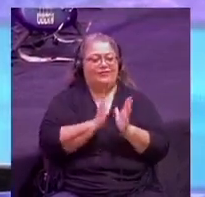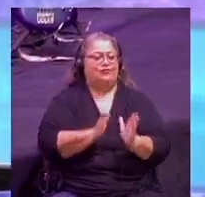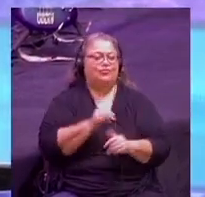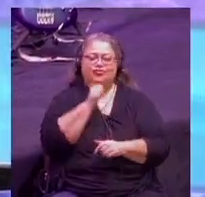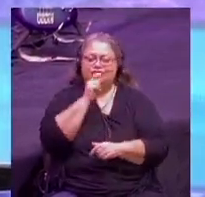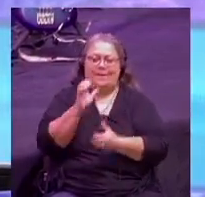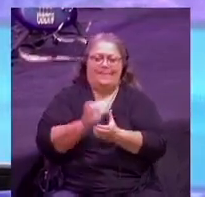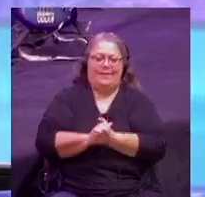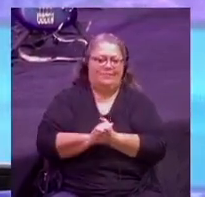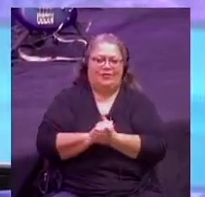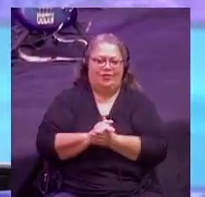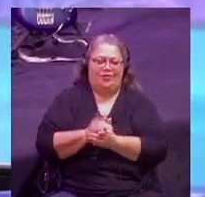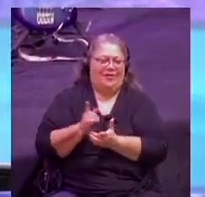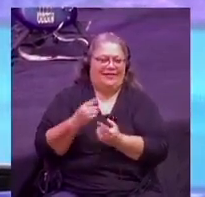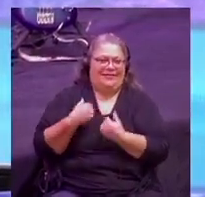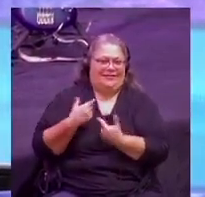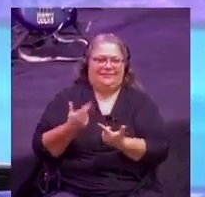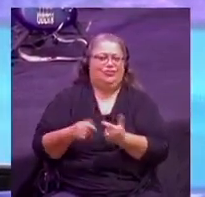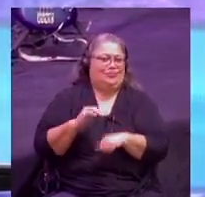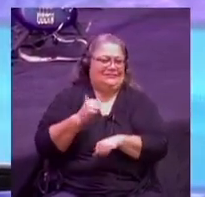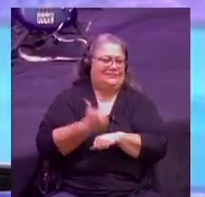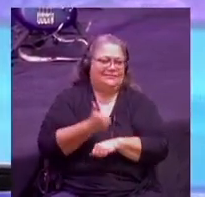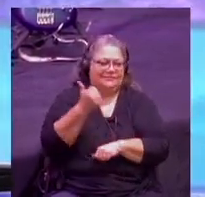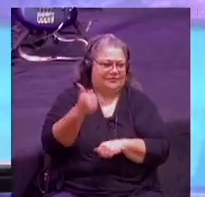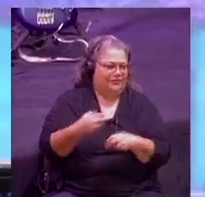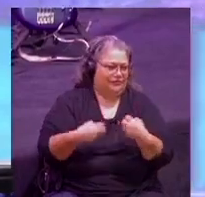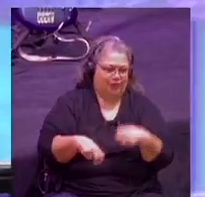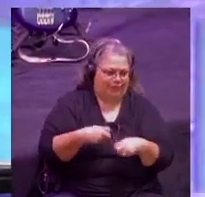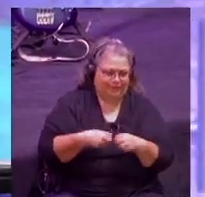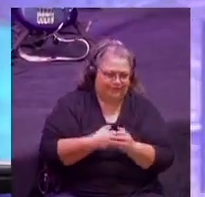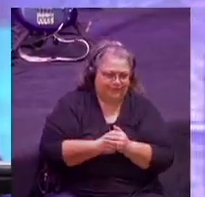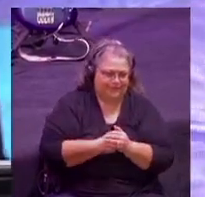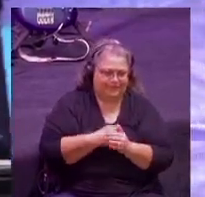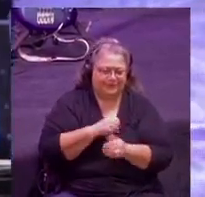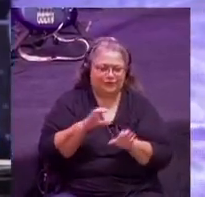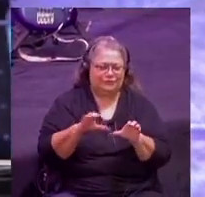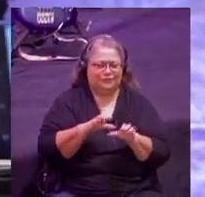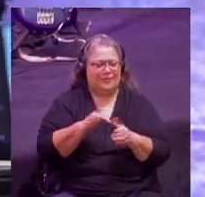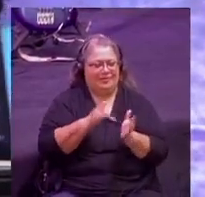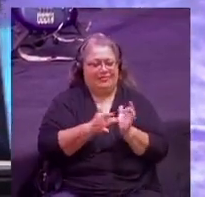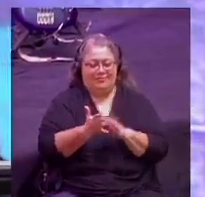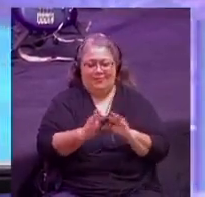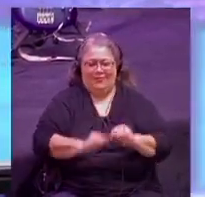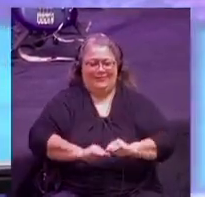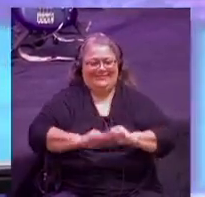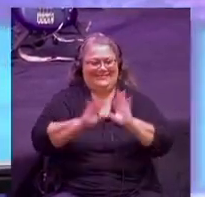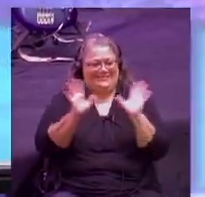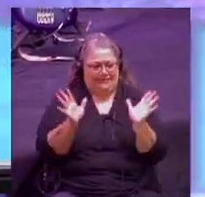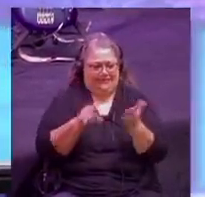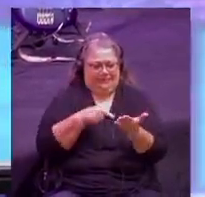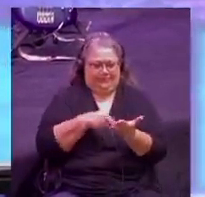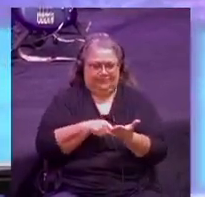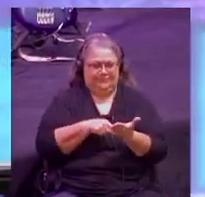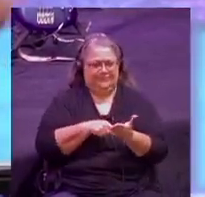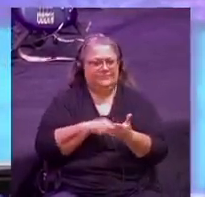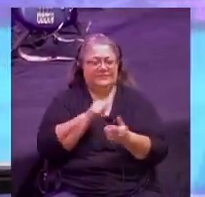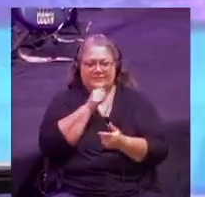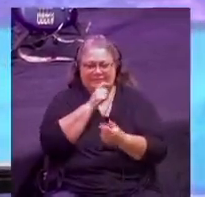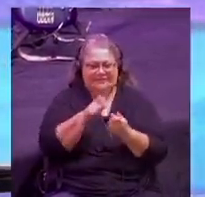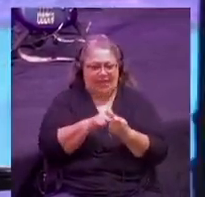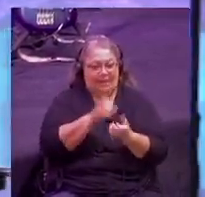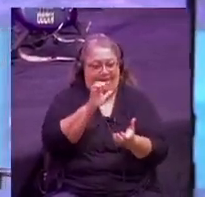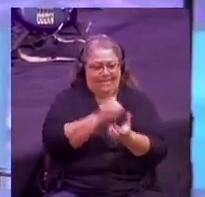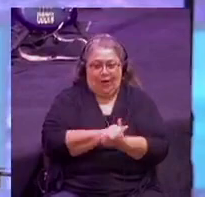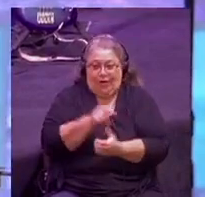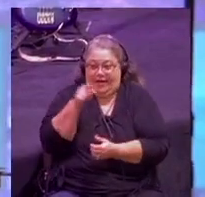unbeliever. You're literally setting yourself up for trouble when you do that. The Bible gives us generalities, but it doesn't say marry